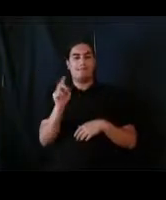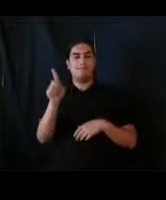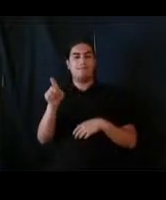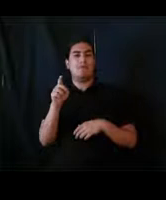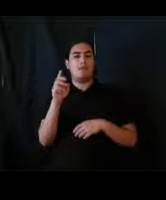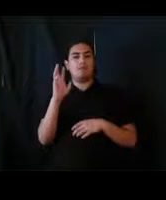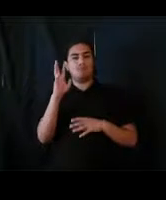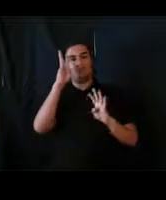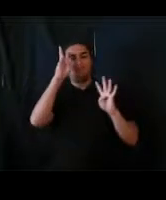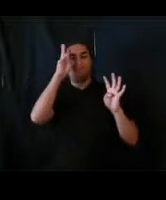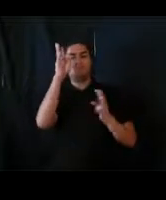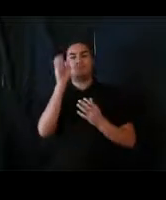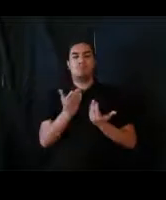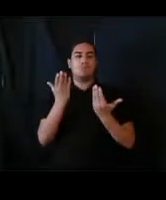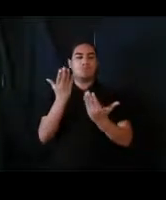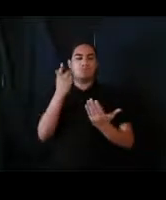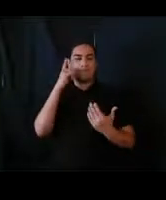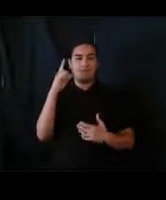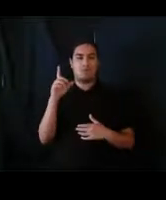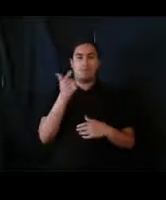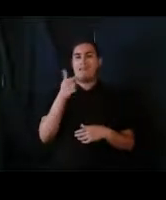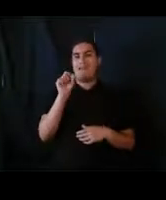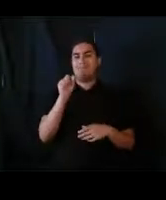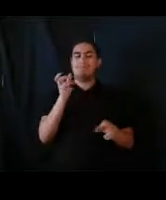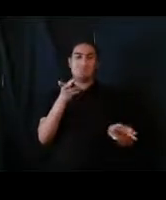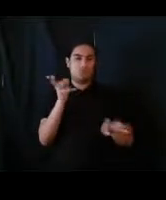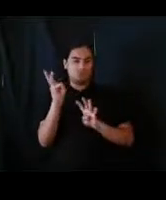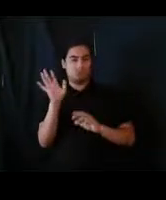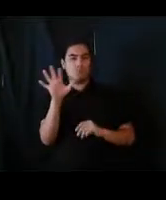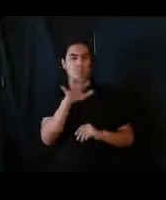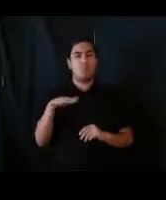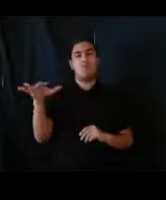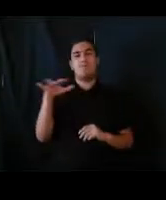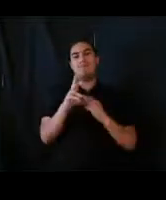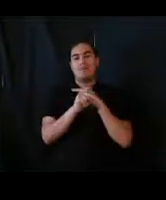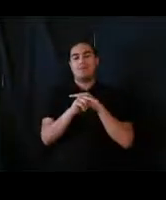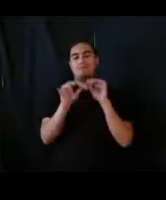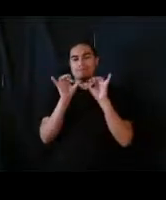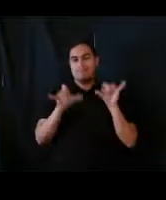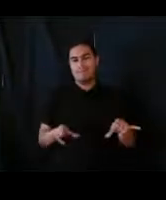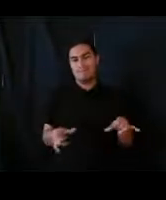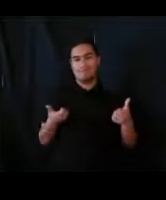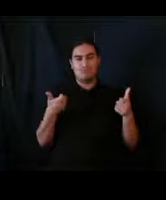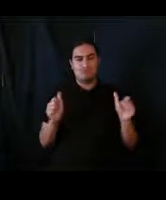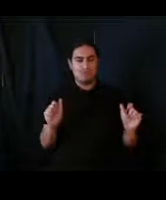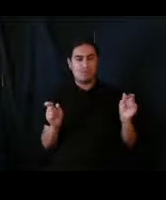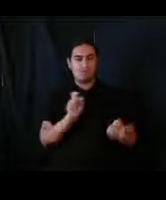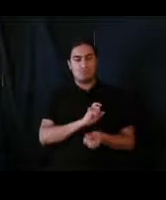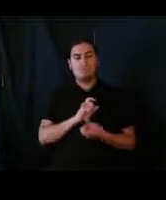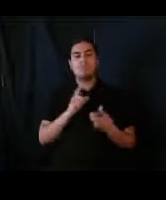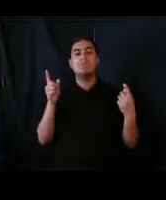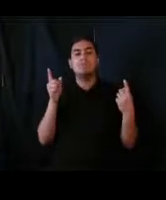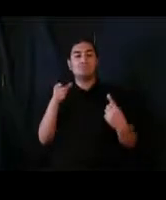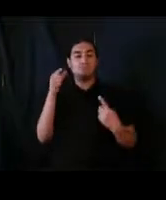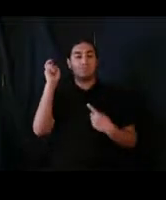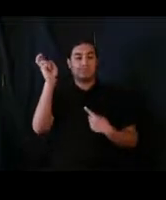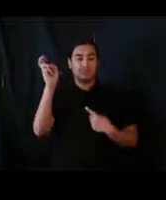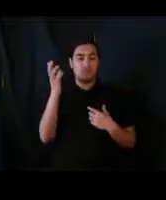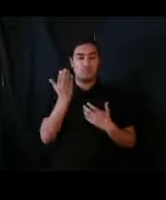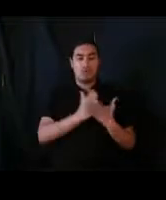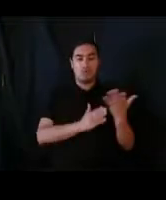performance measures for greenhouse gas emissions across the national highway system and with the transportation sector accounting for